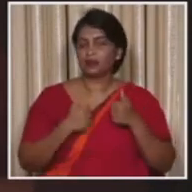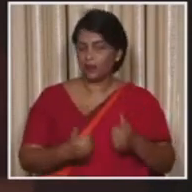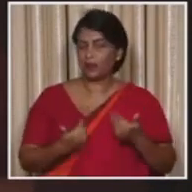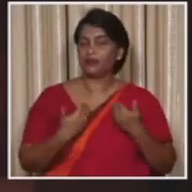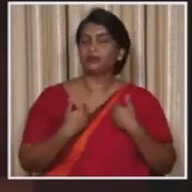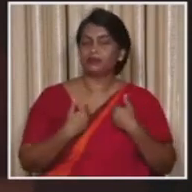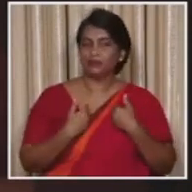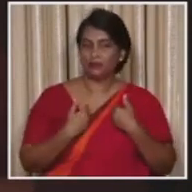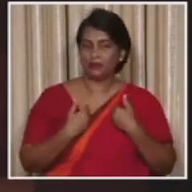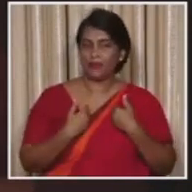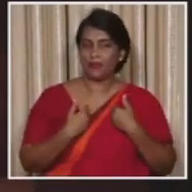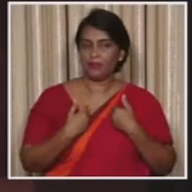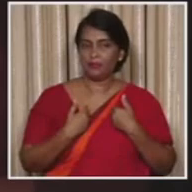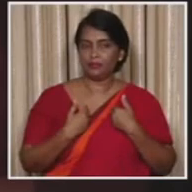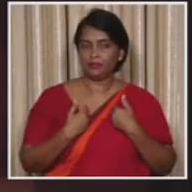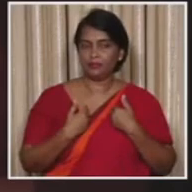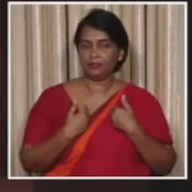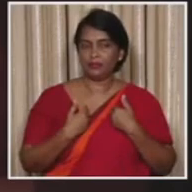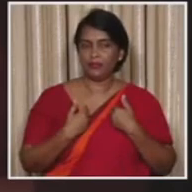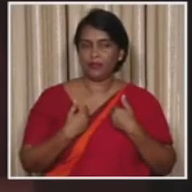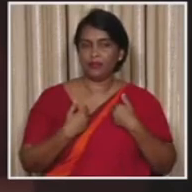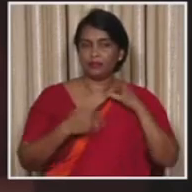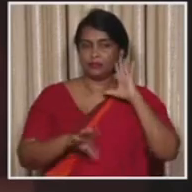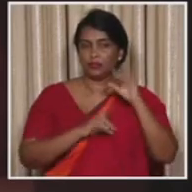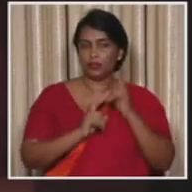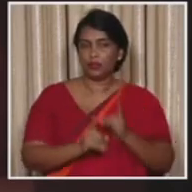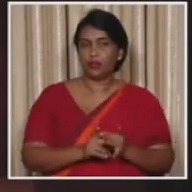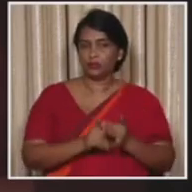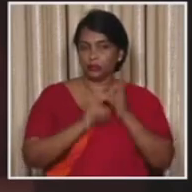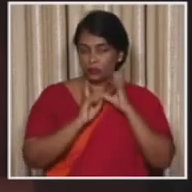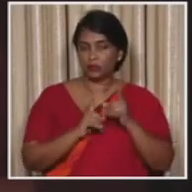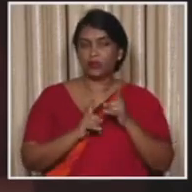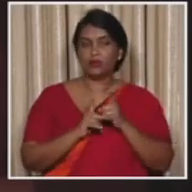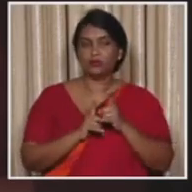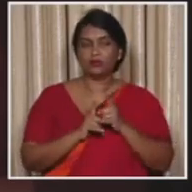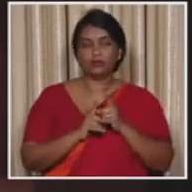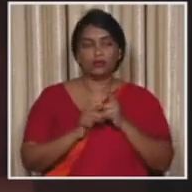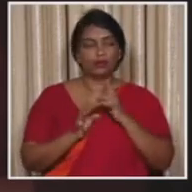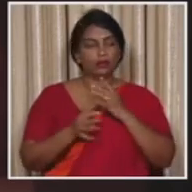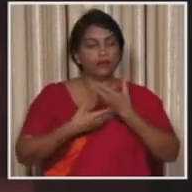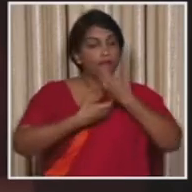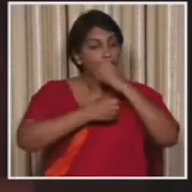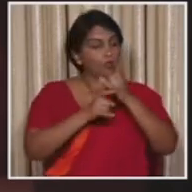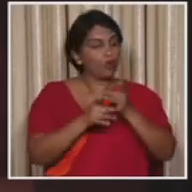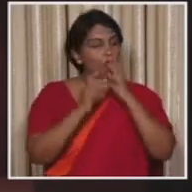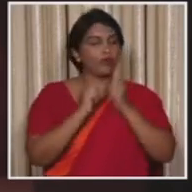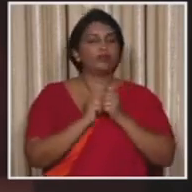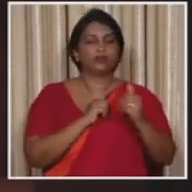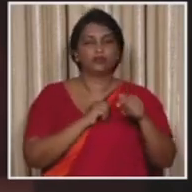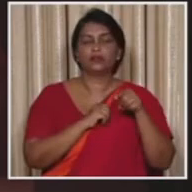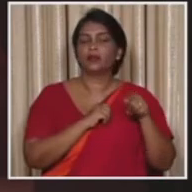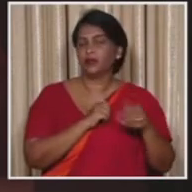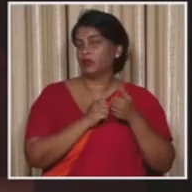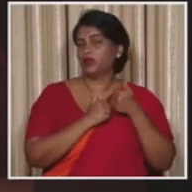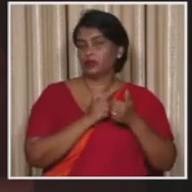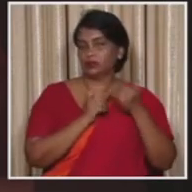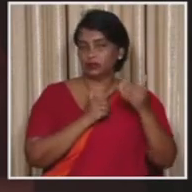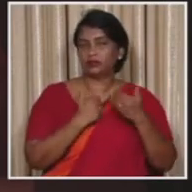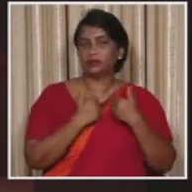data-based, science-based, evidence-based approach in formulating our economic